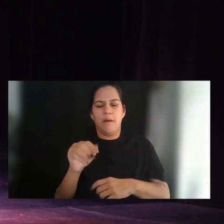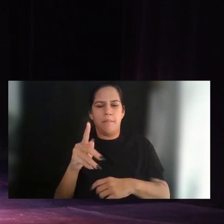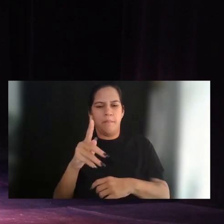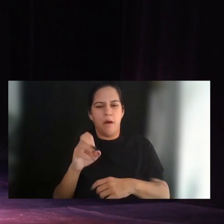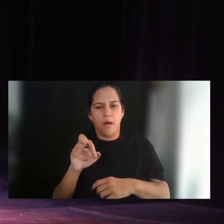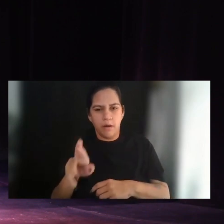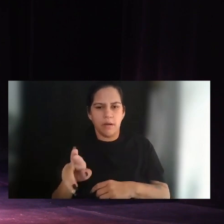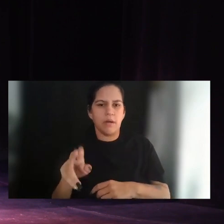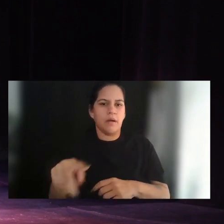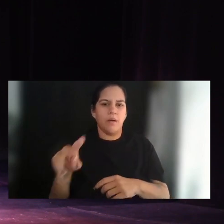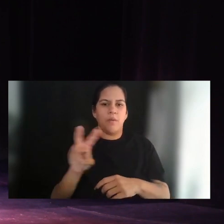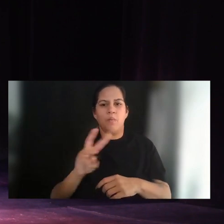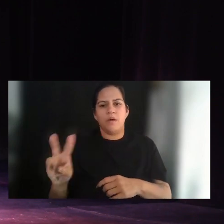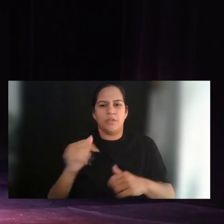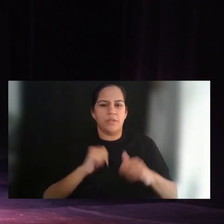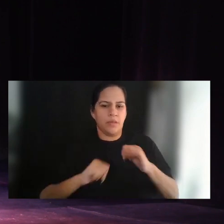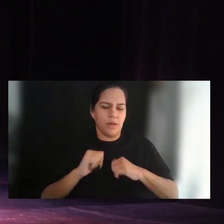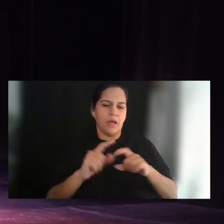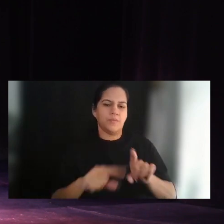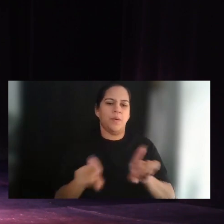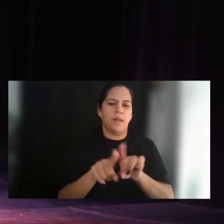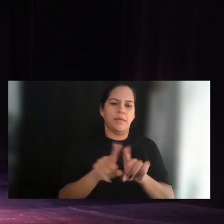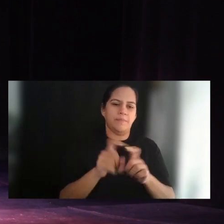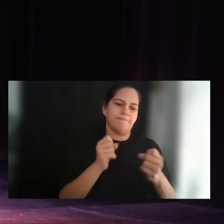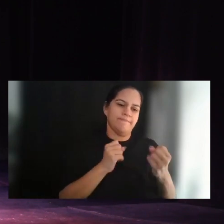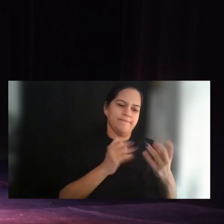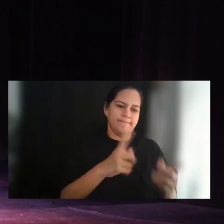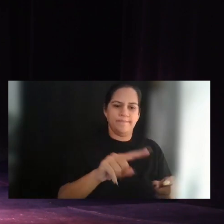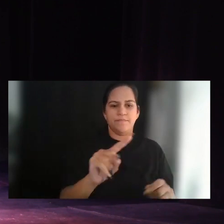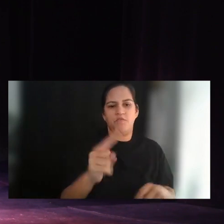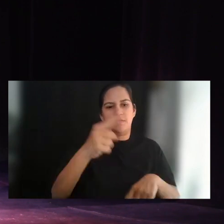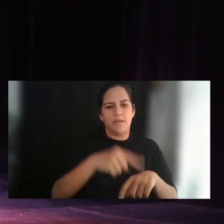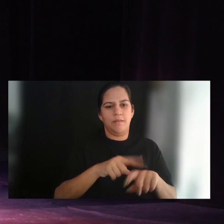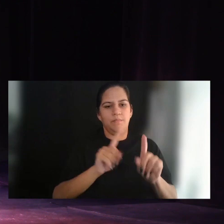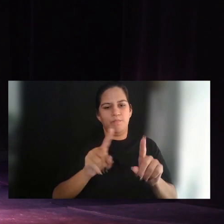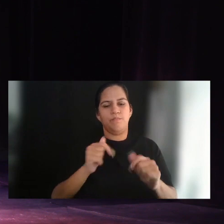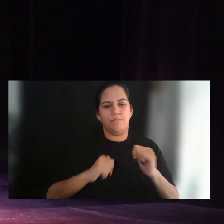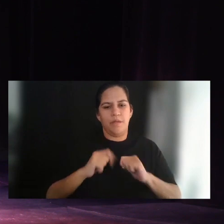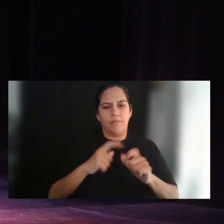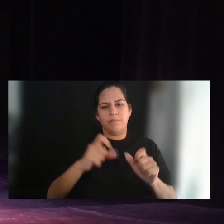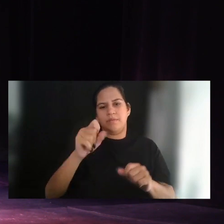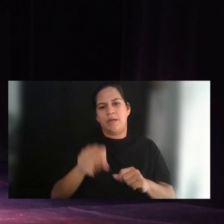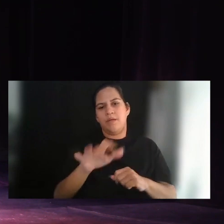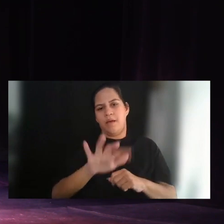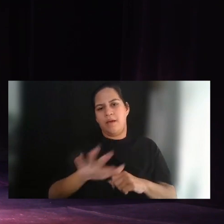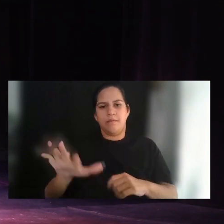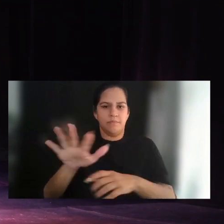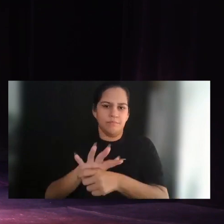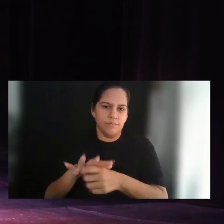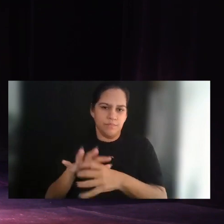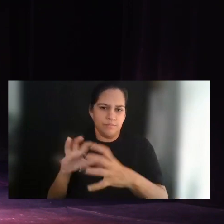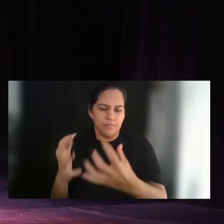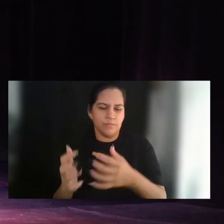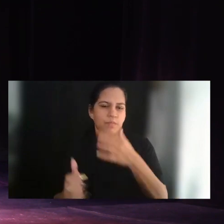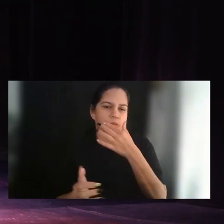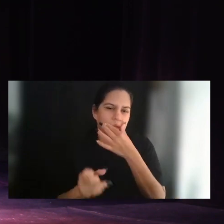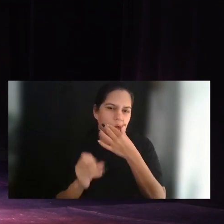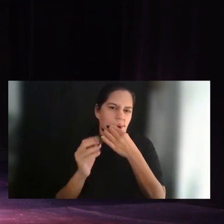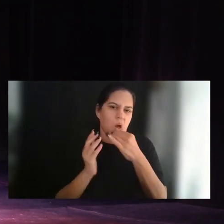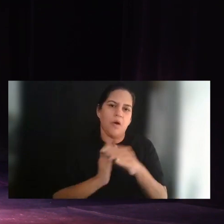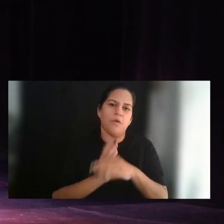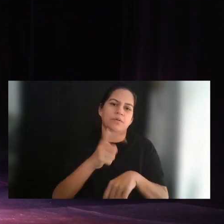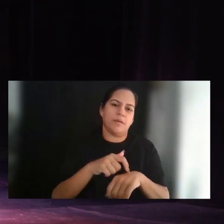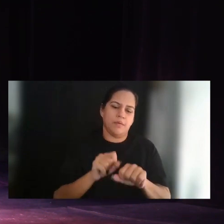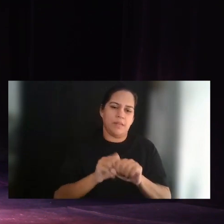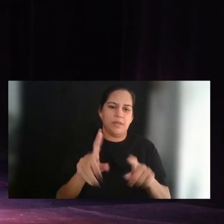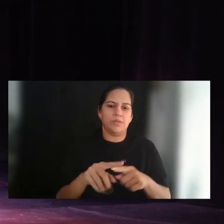as well as many first-ever theater-going audiences from the South Asian diaspora. So over time, it became clear to us that while keen to